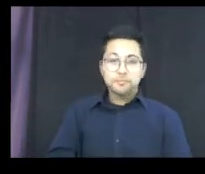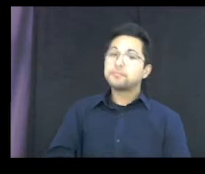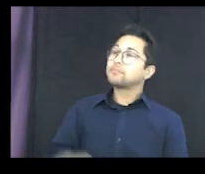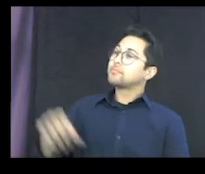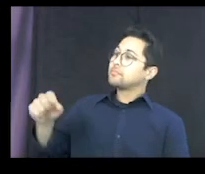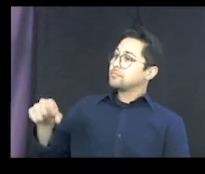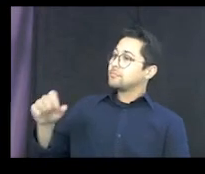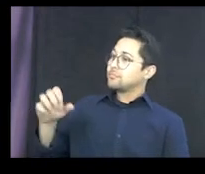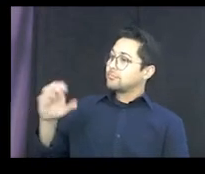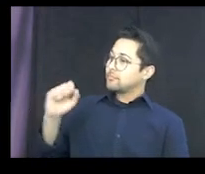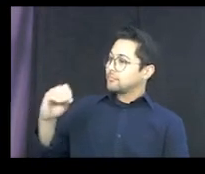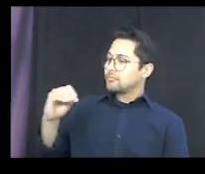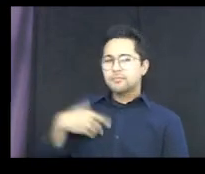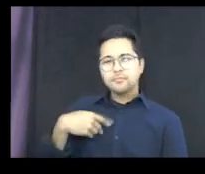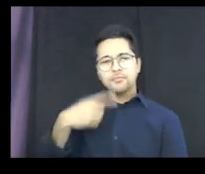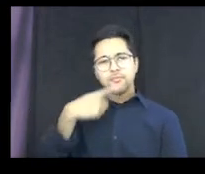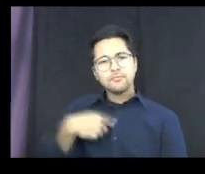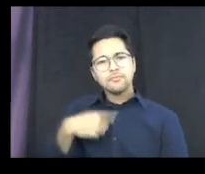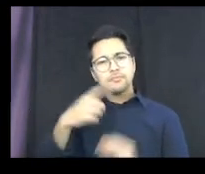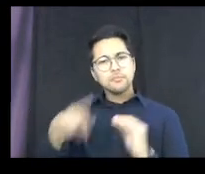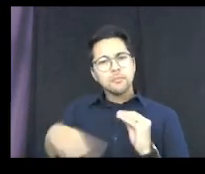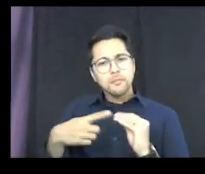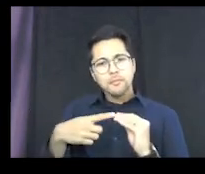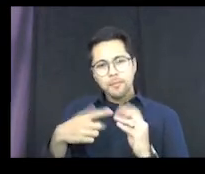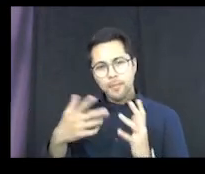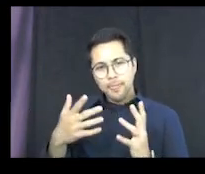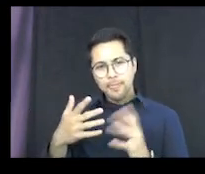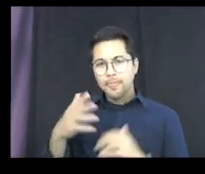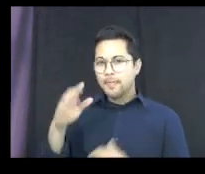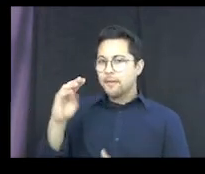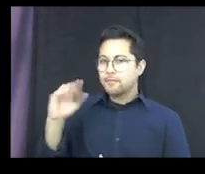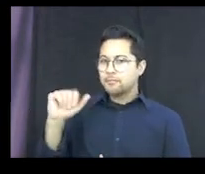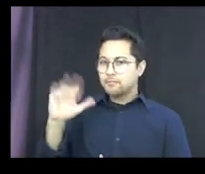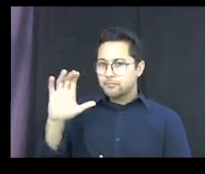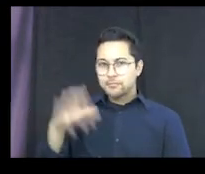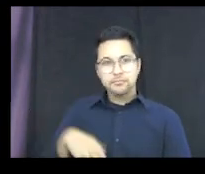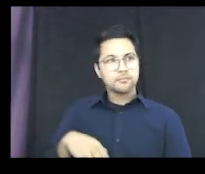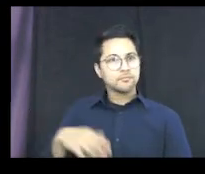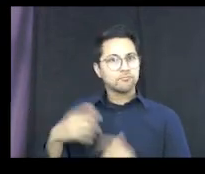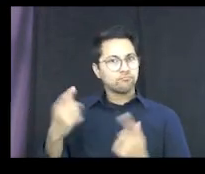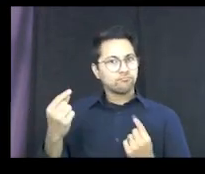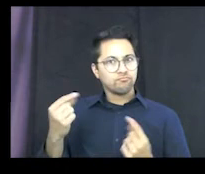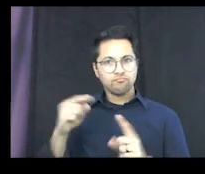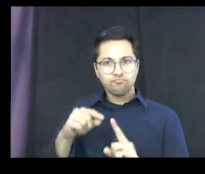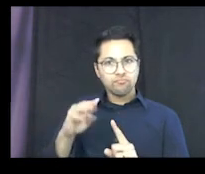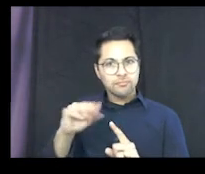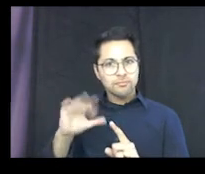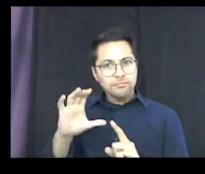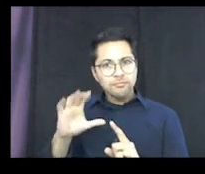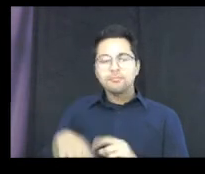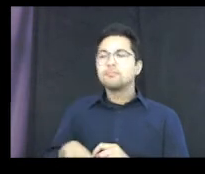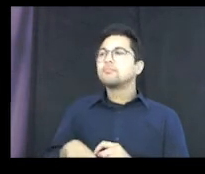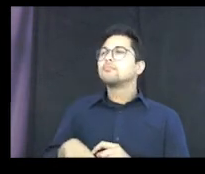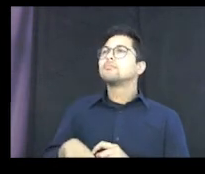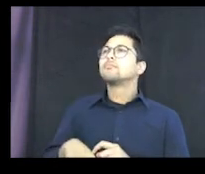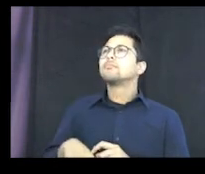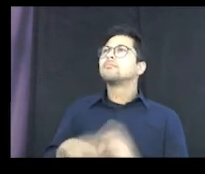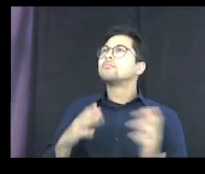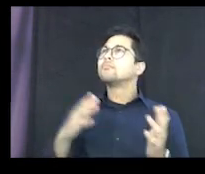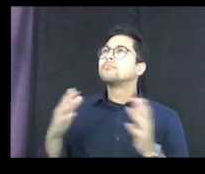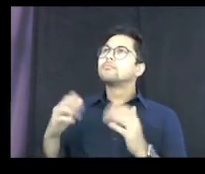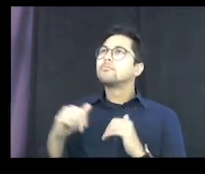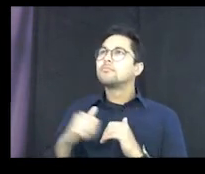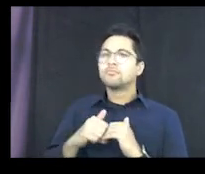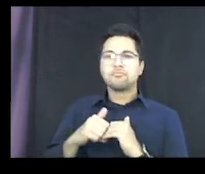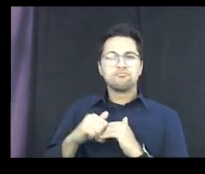So, tell me a little bit about Mac. What is Mac? And how